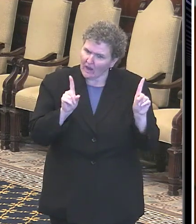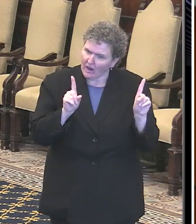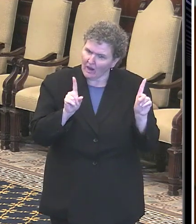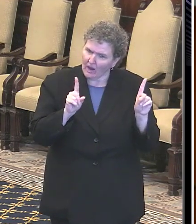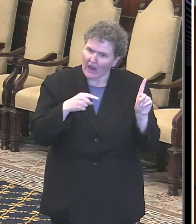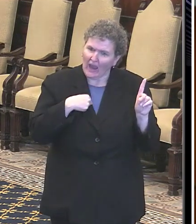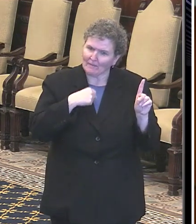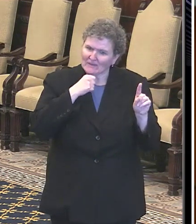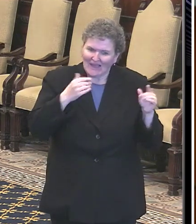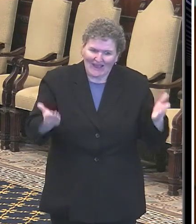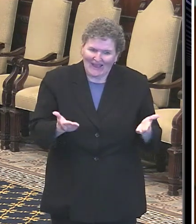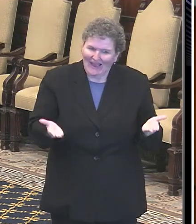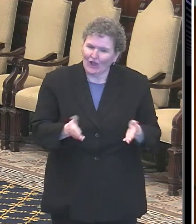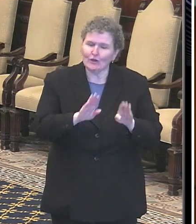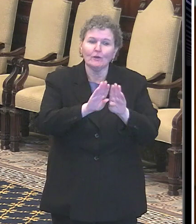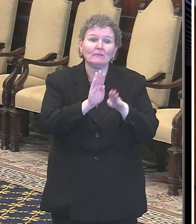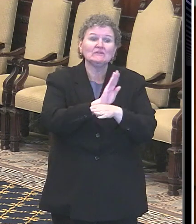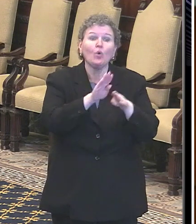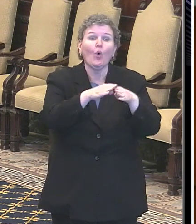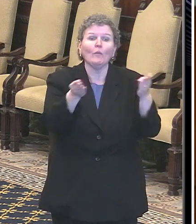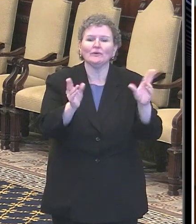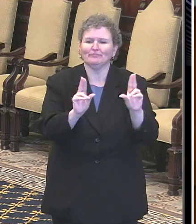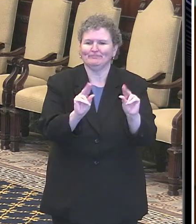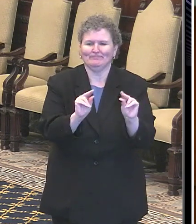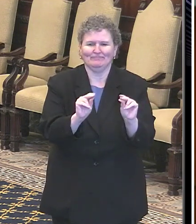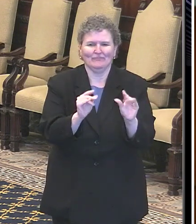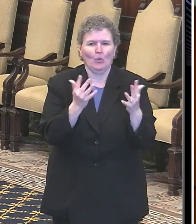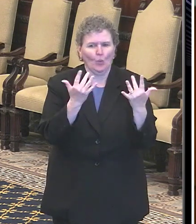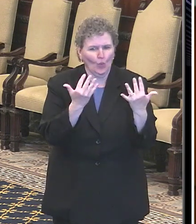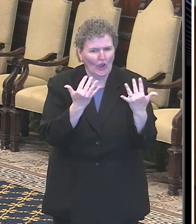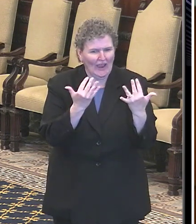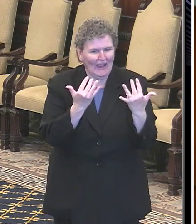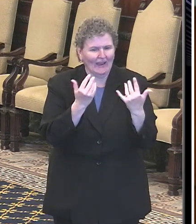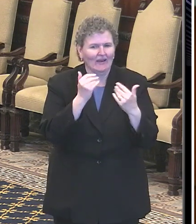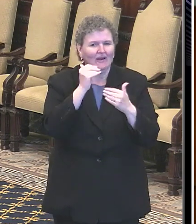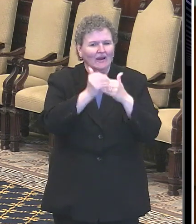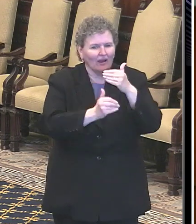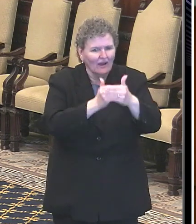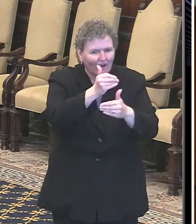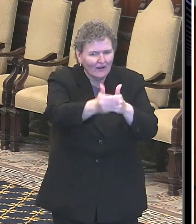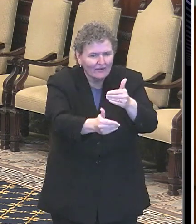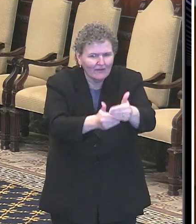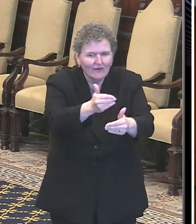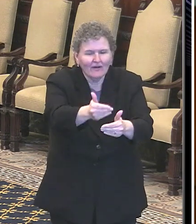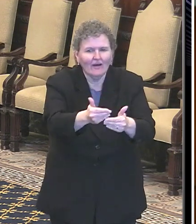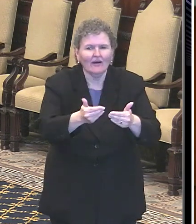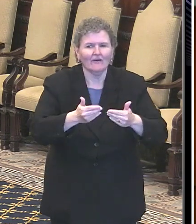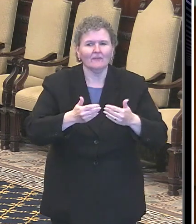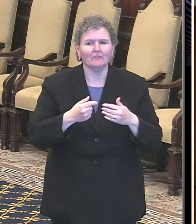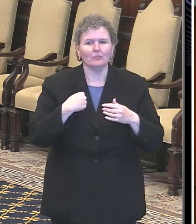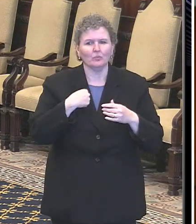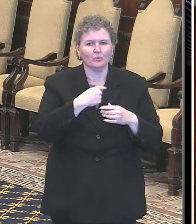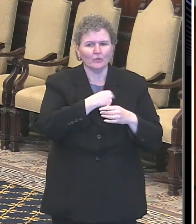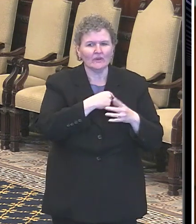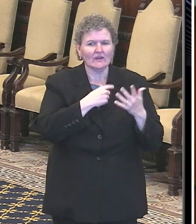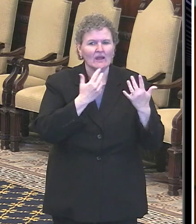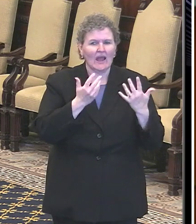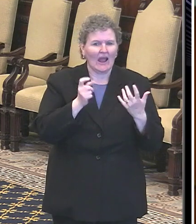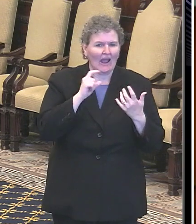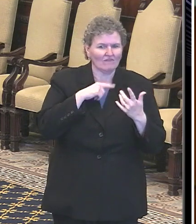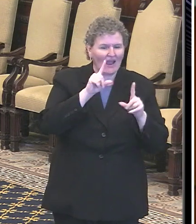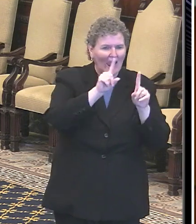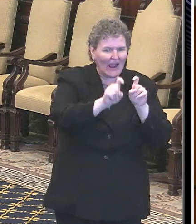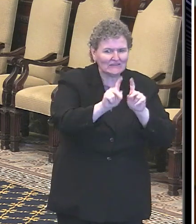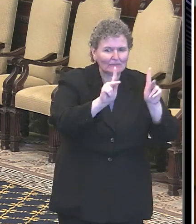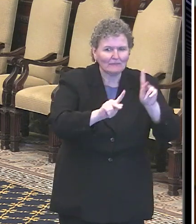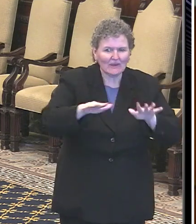open. If we get to that point, we would have a variety of steps in place so people don't stay near each other and they're not spreading droplets with each